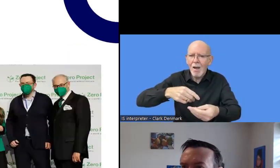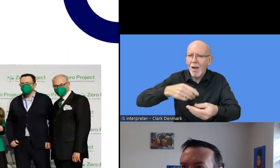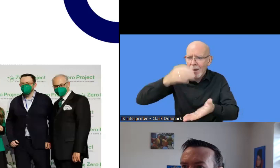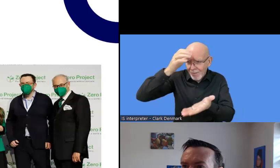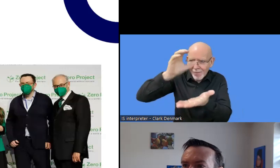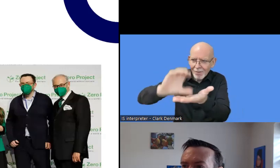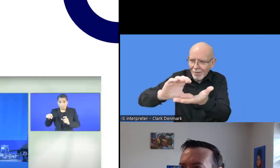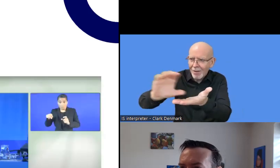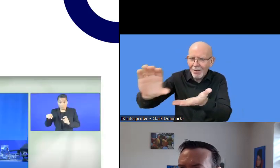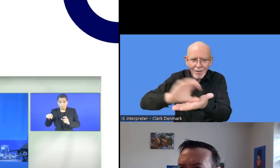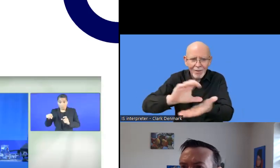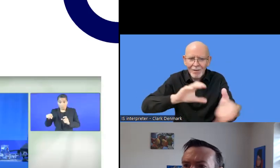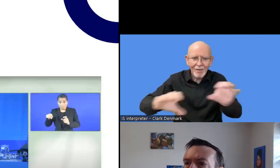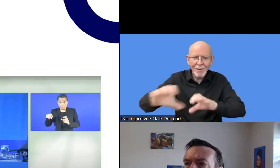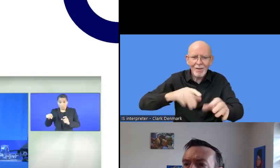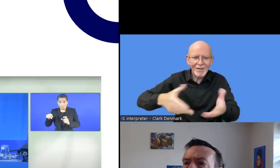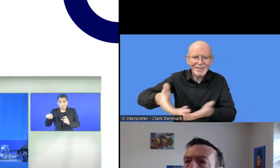practitioners. So